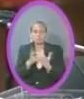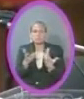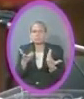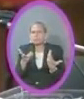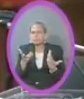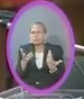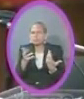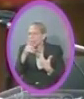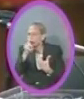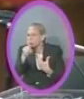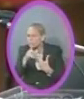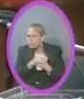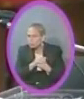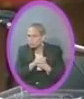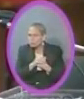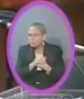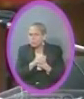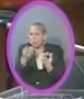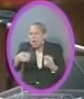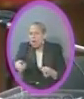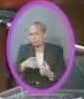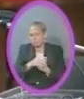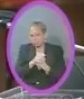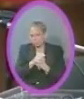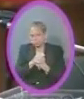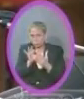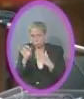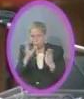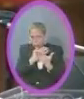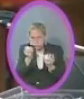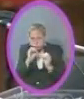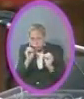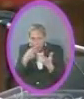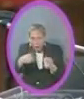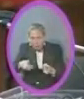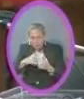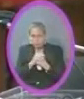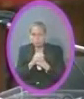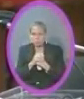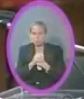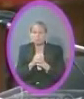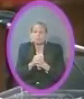next question. What is the consequence for not having a score? Apparently,